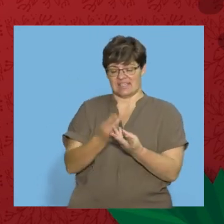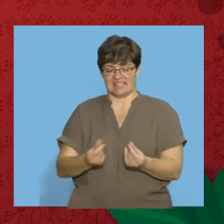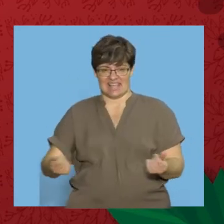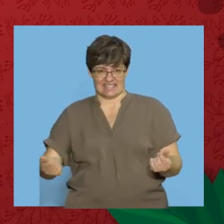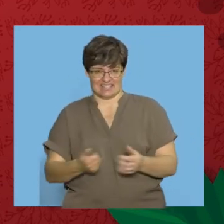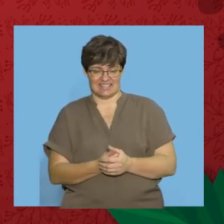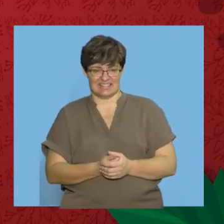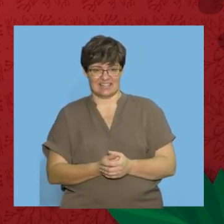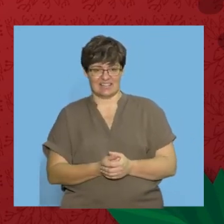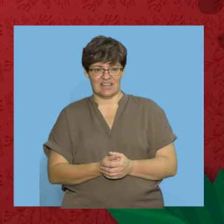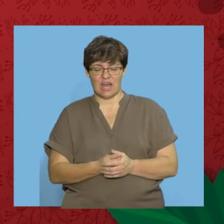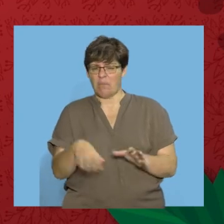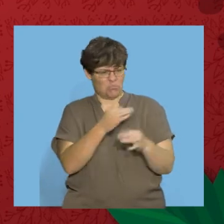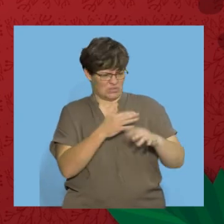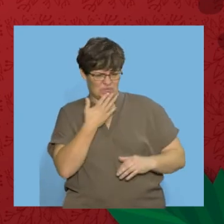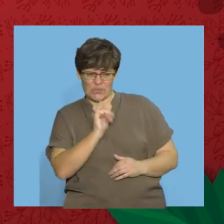present for whom?